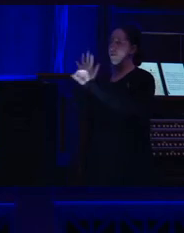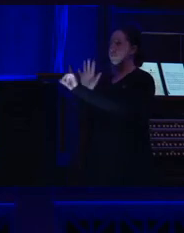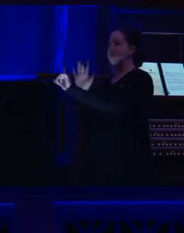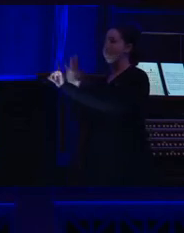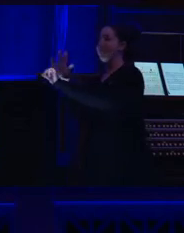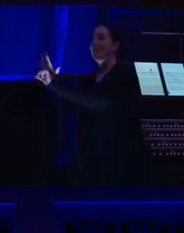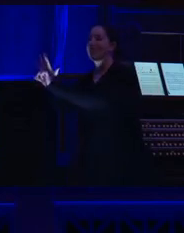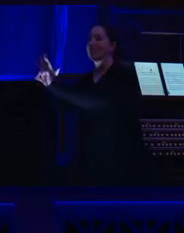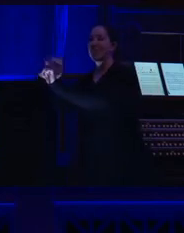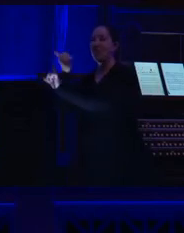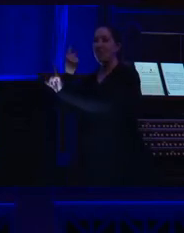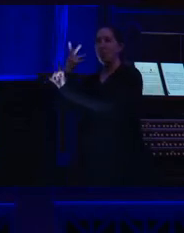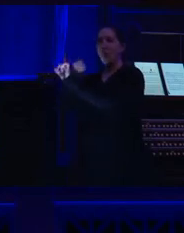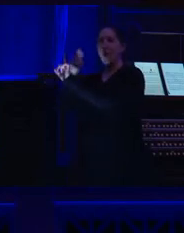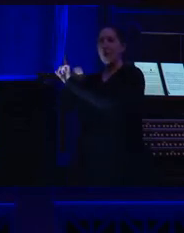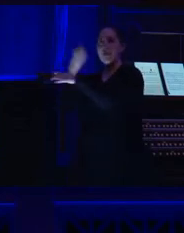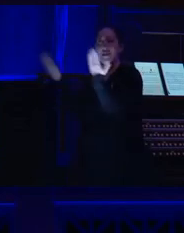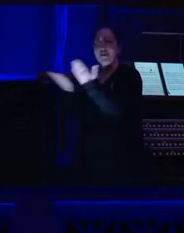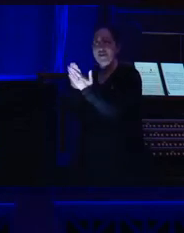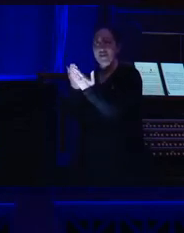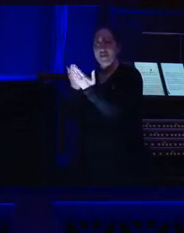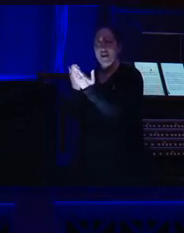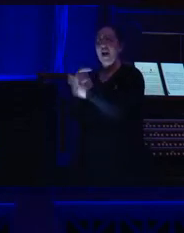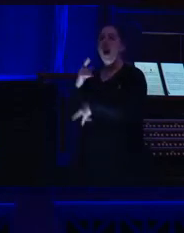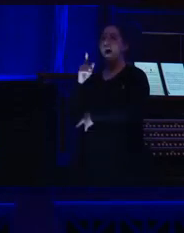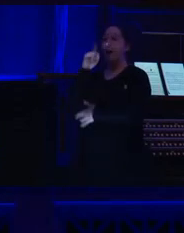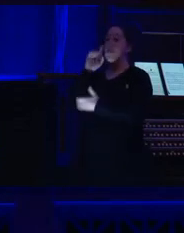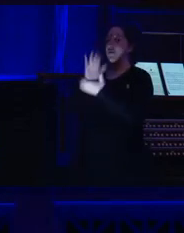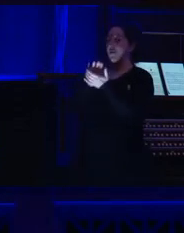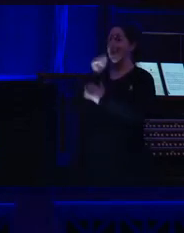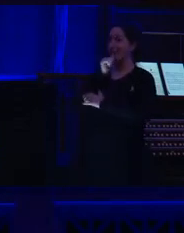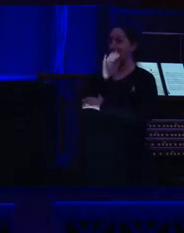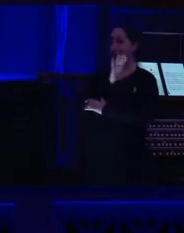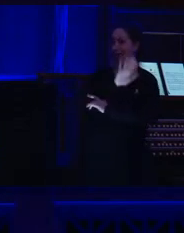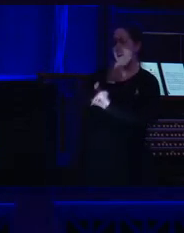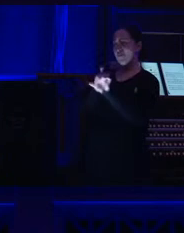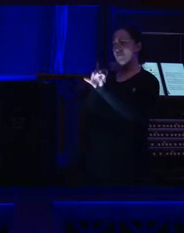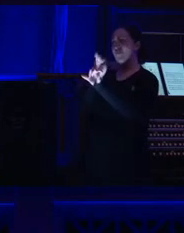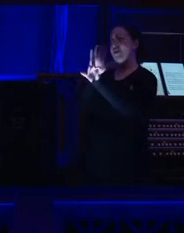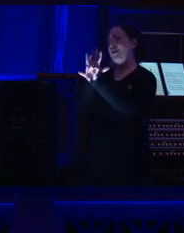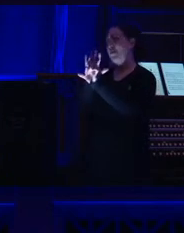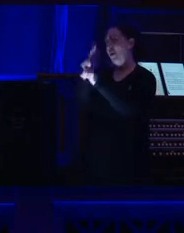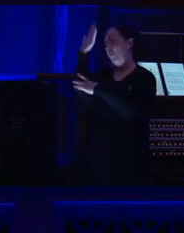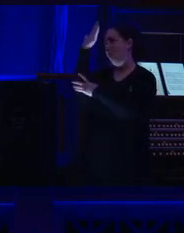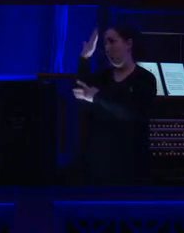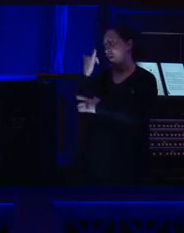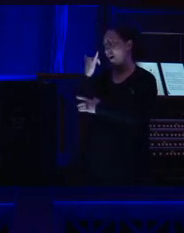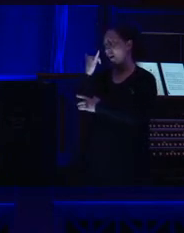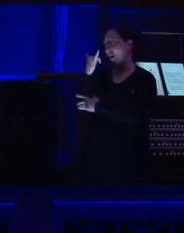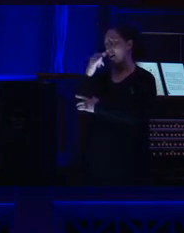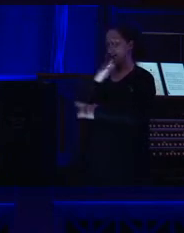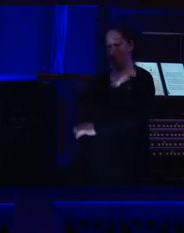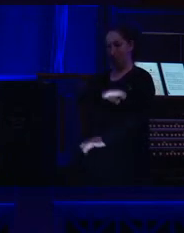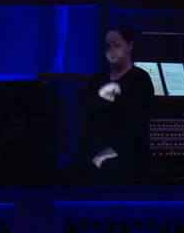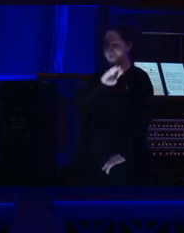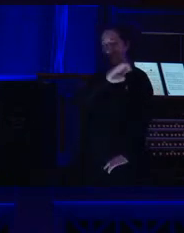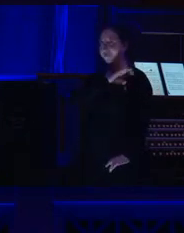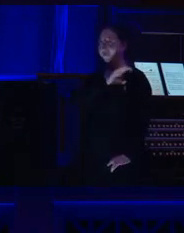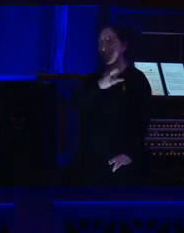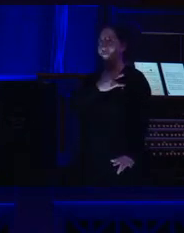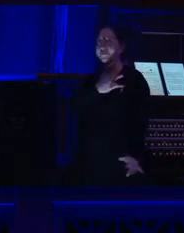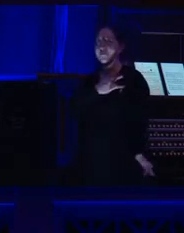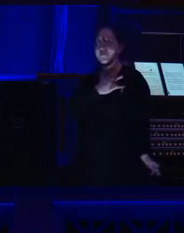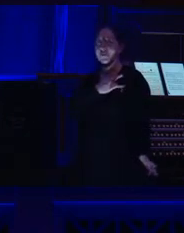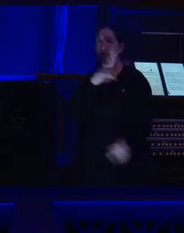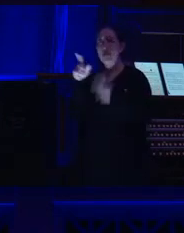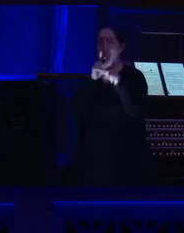first months here. I believe the secret of his impact lies in his character. Those who